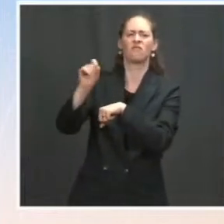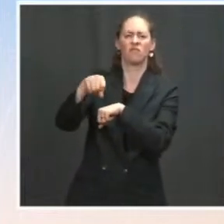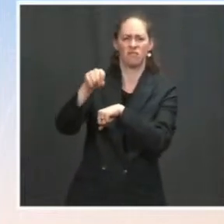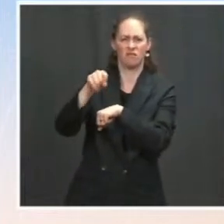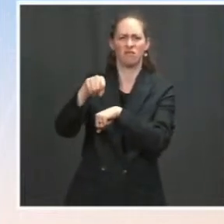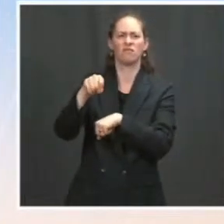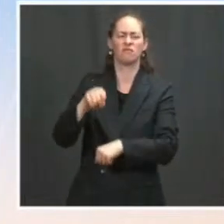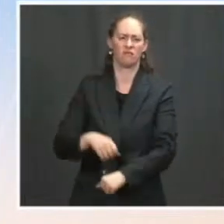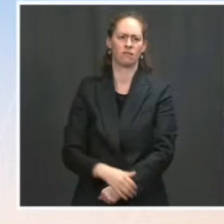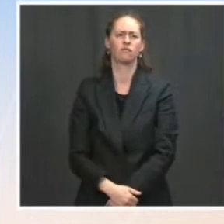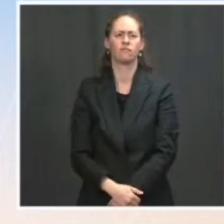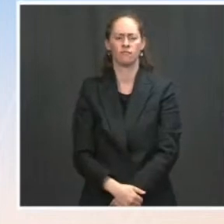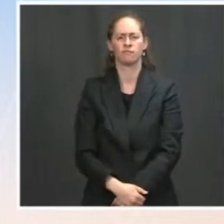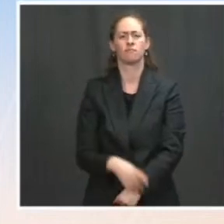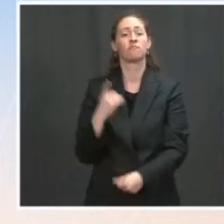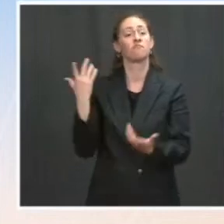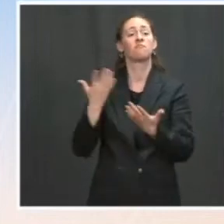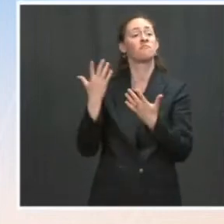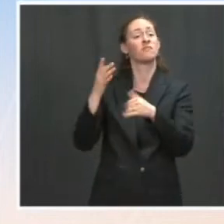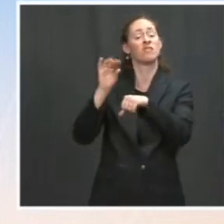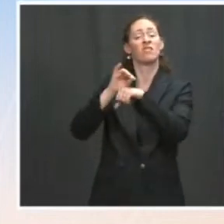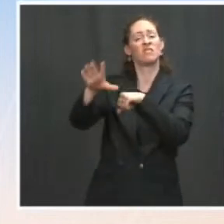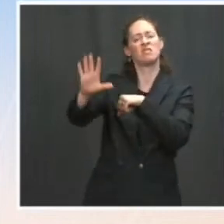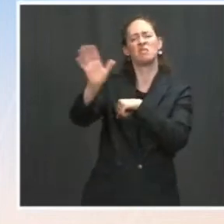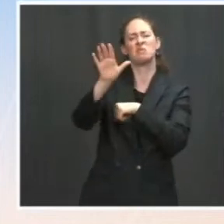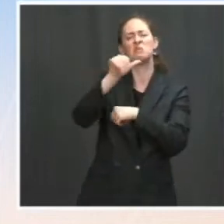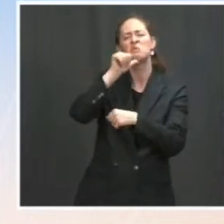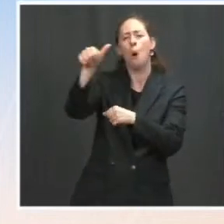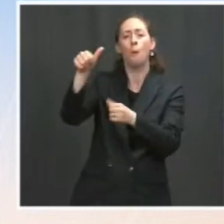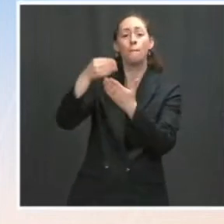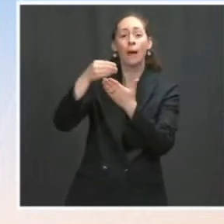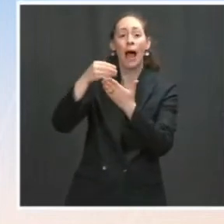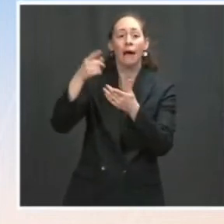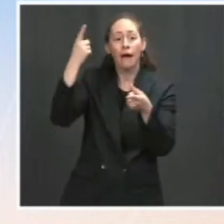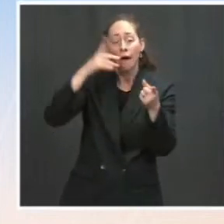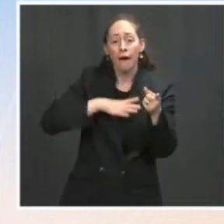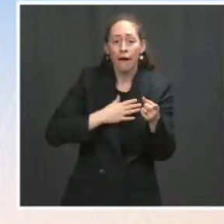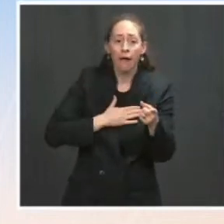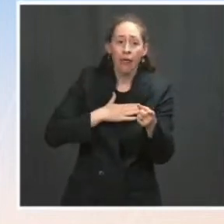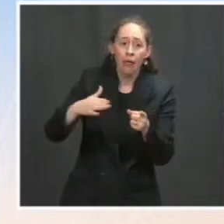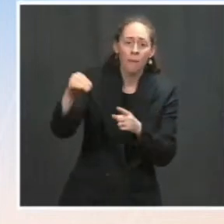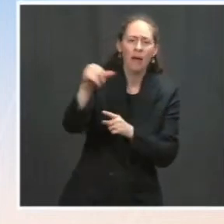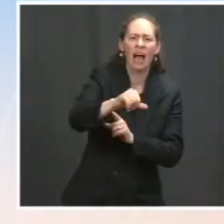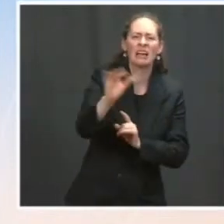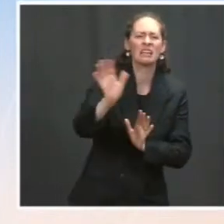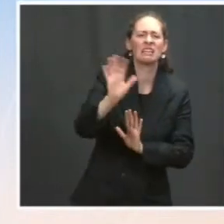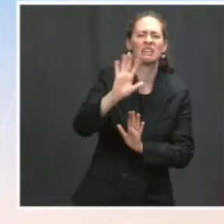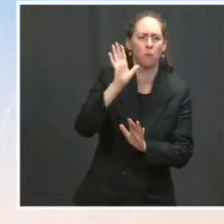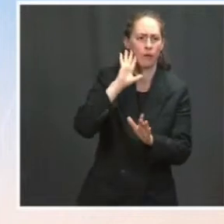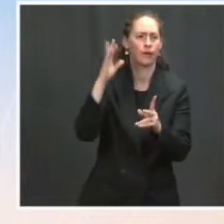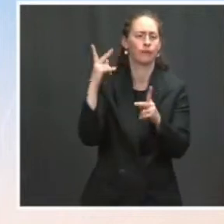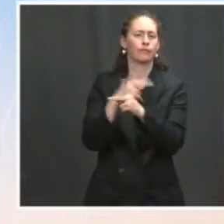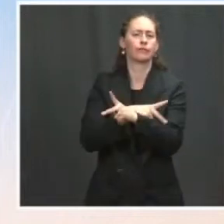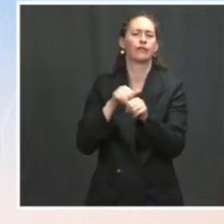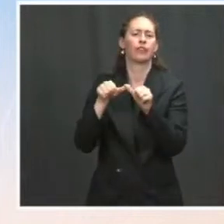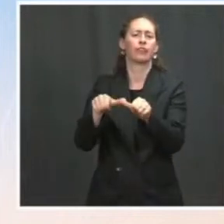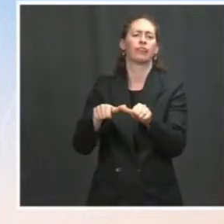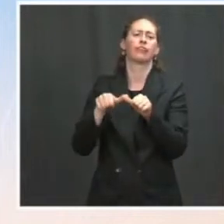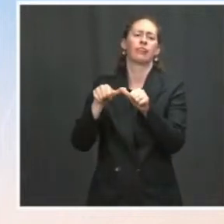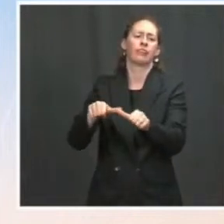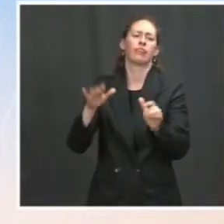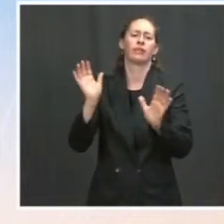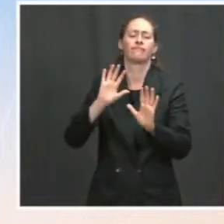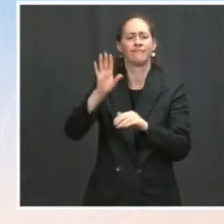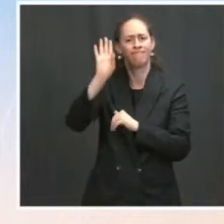We recognize, though, that companies are often in a difficult position if their data is encrypted and they do not have backups and cannot recover the